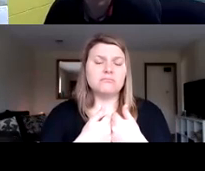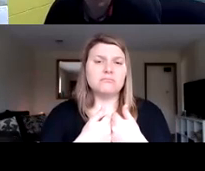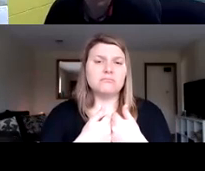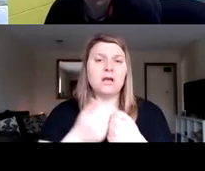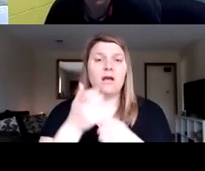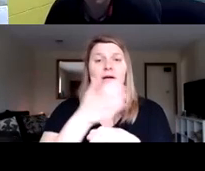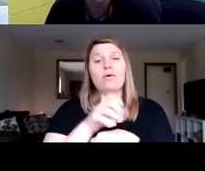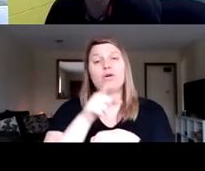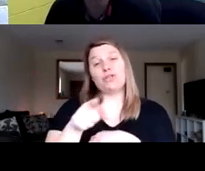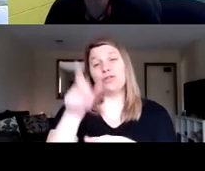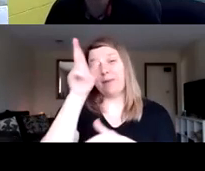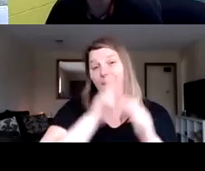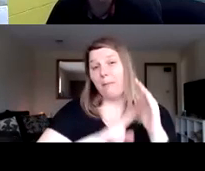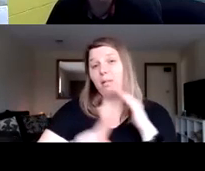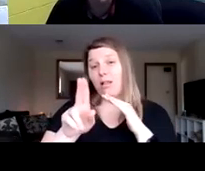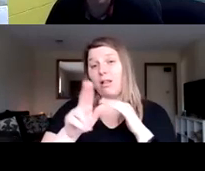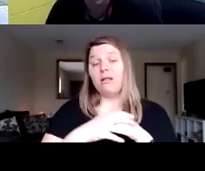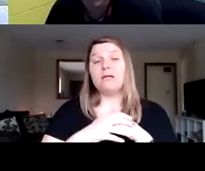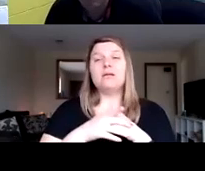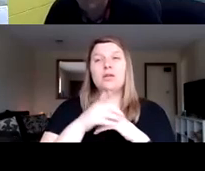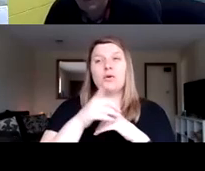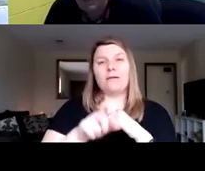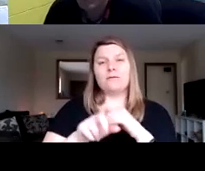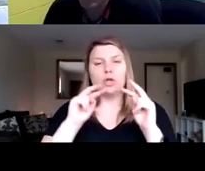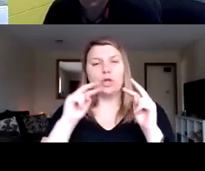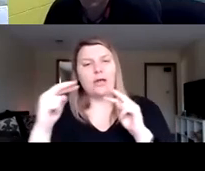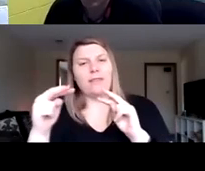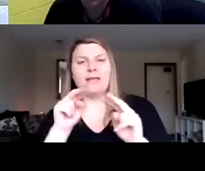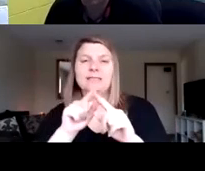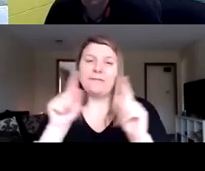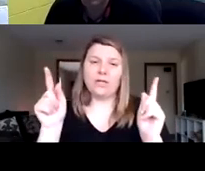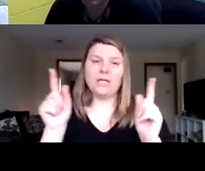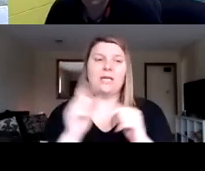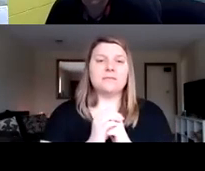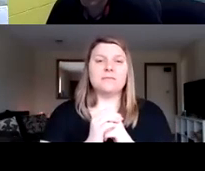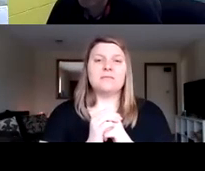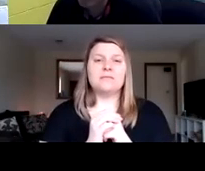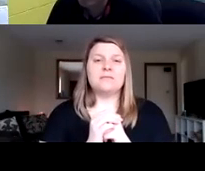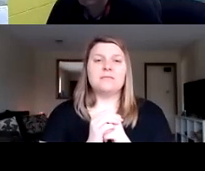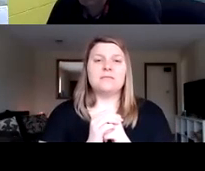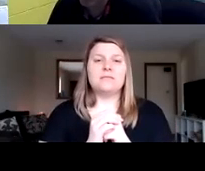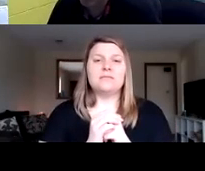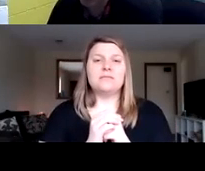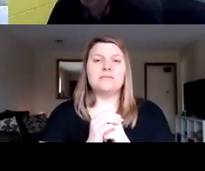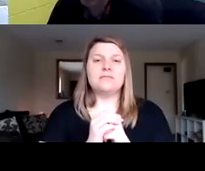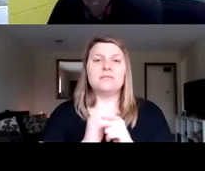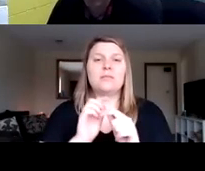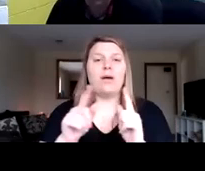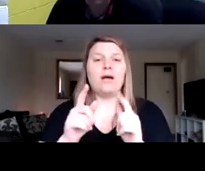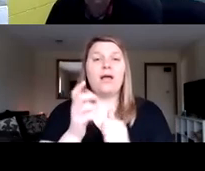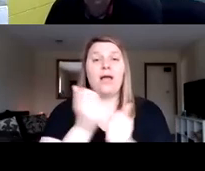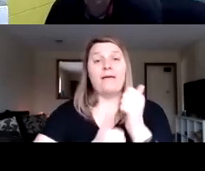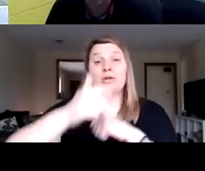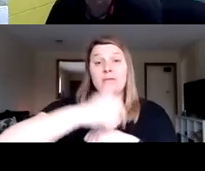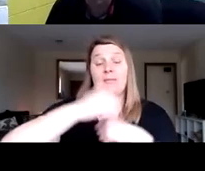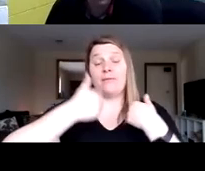be humble, forces you to look at things very differently. But every time that I've got a chance